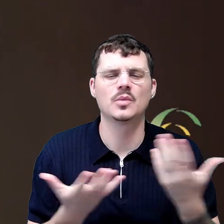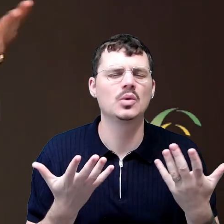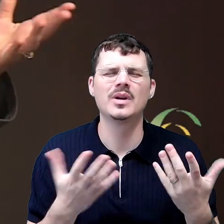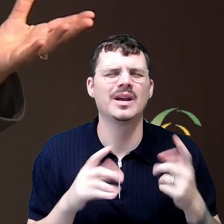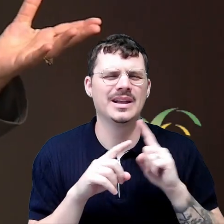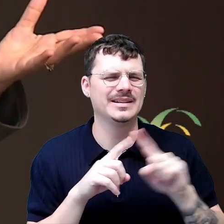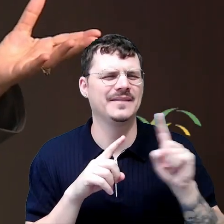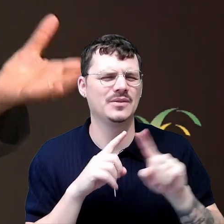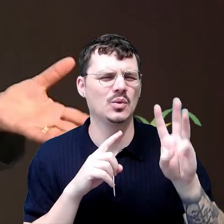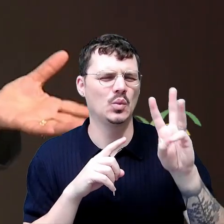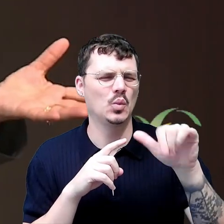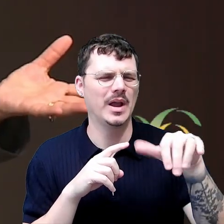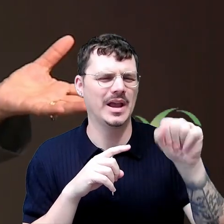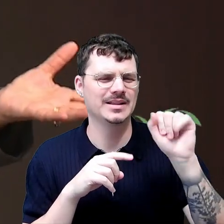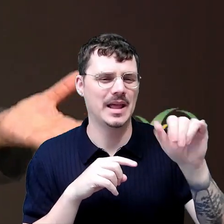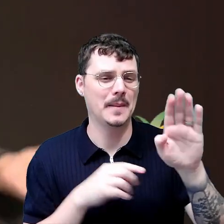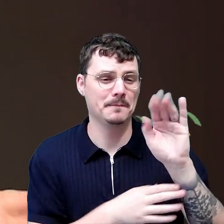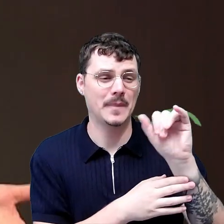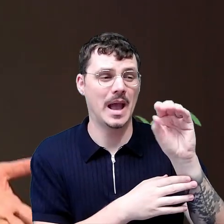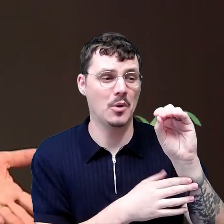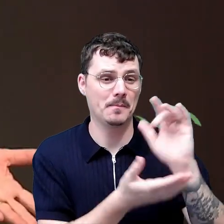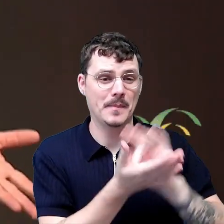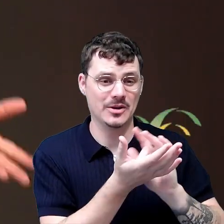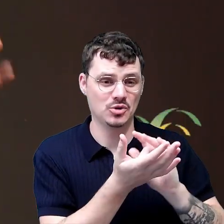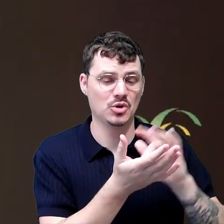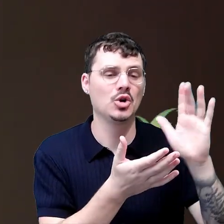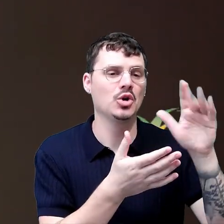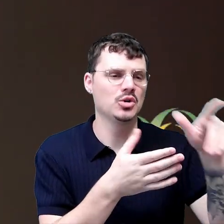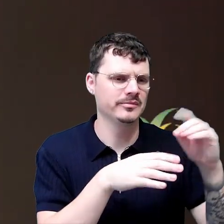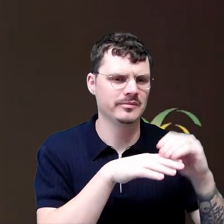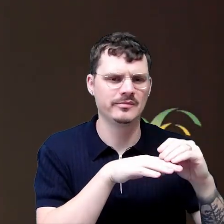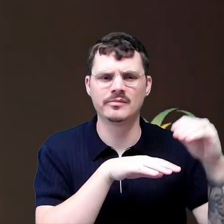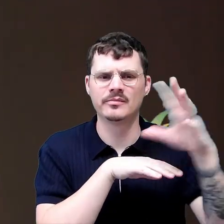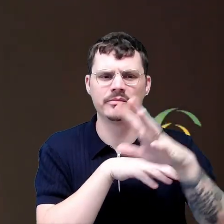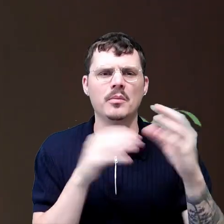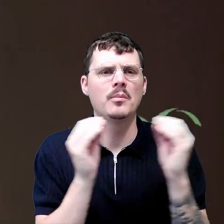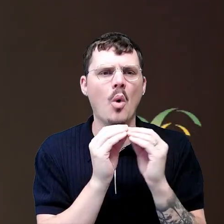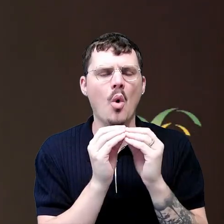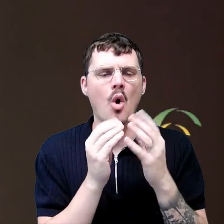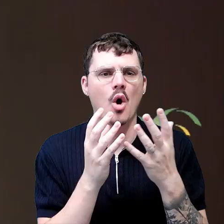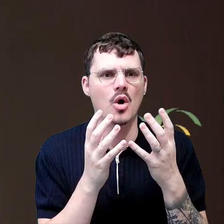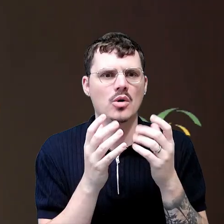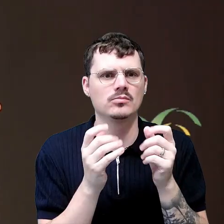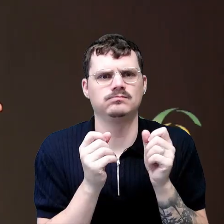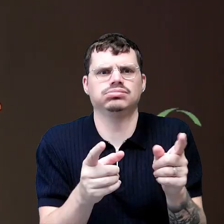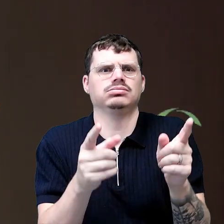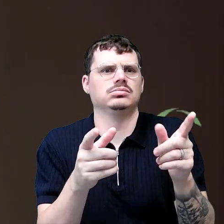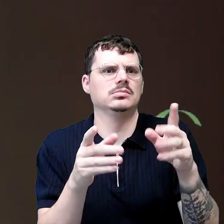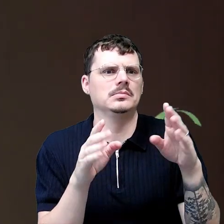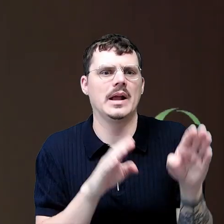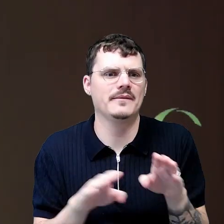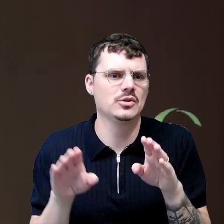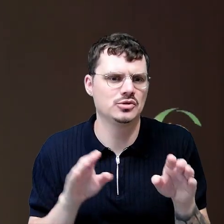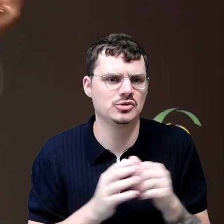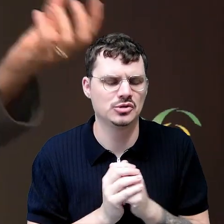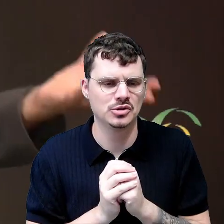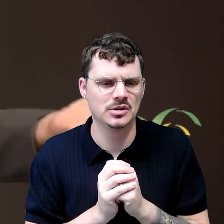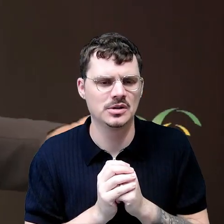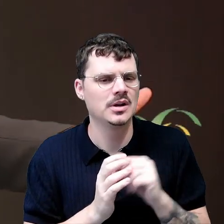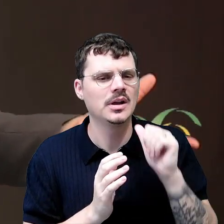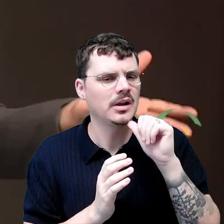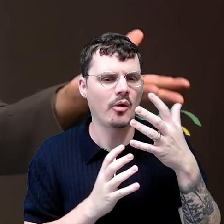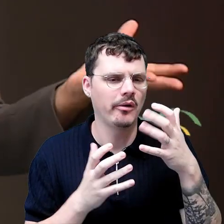So what are the different ways that biomedical conditions influence more overt behavior? Not